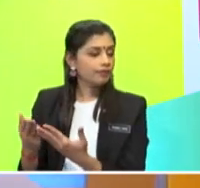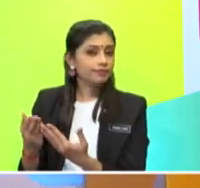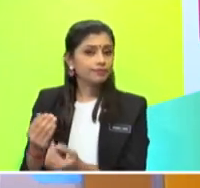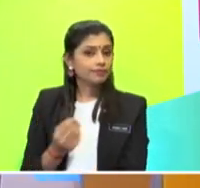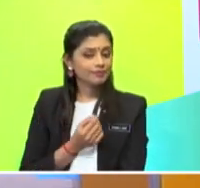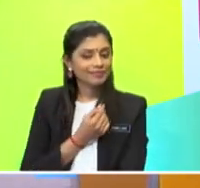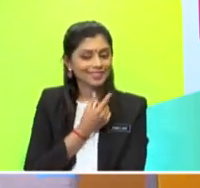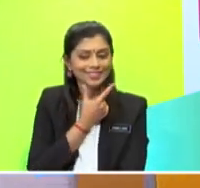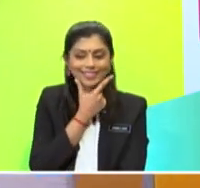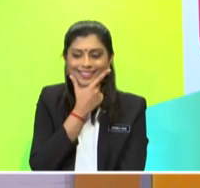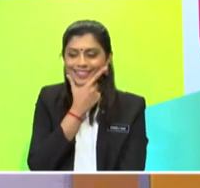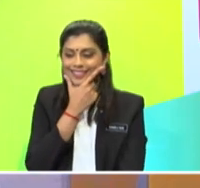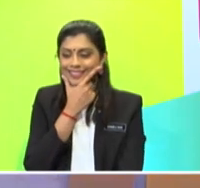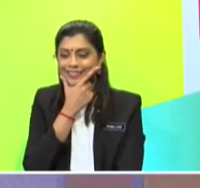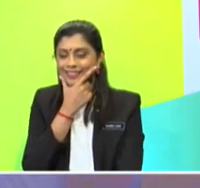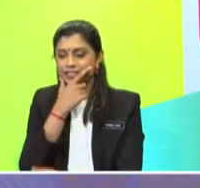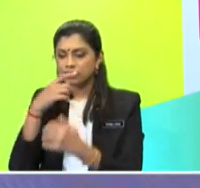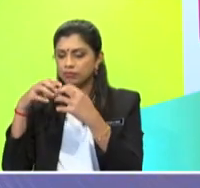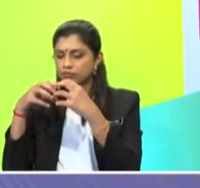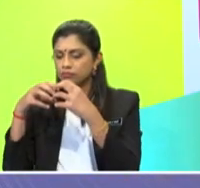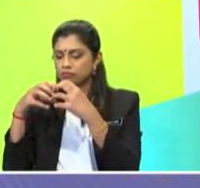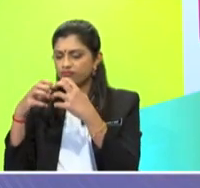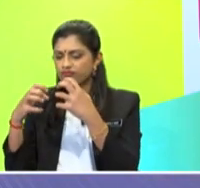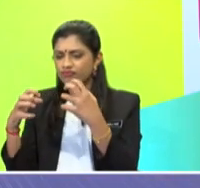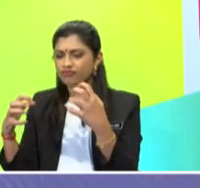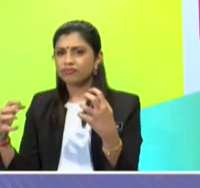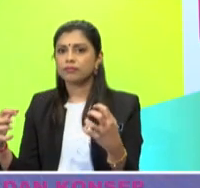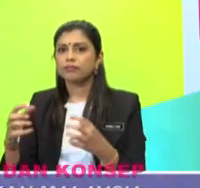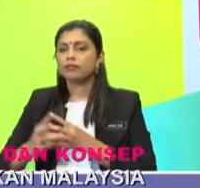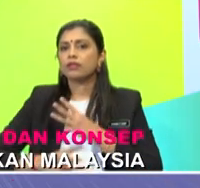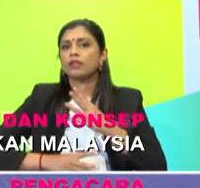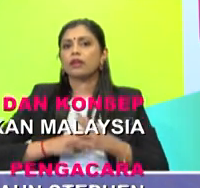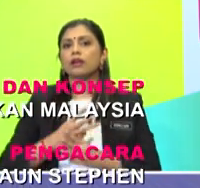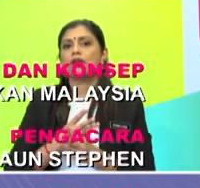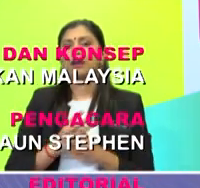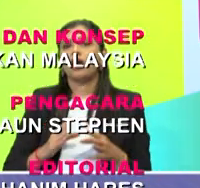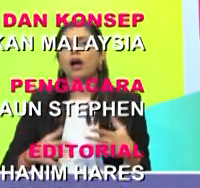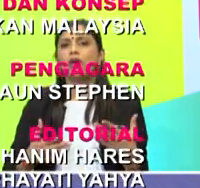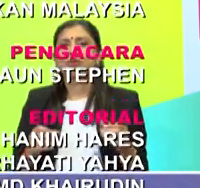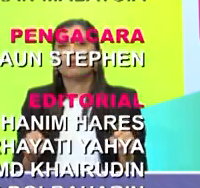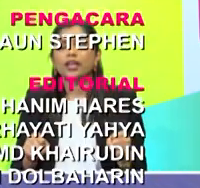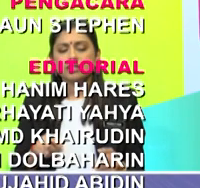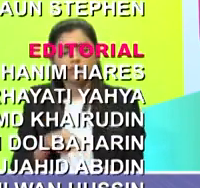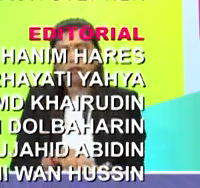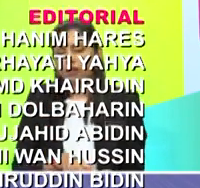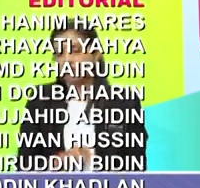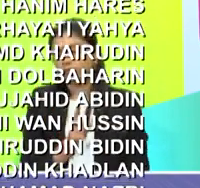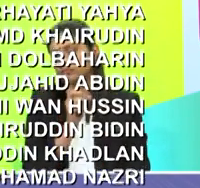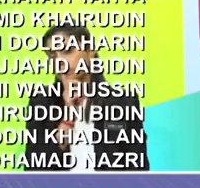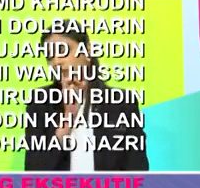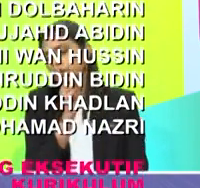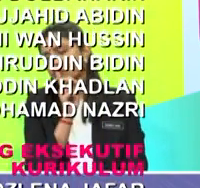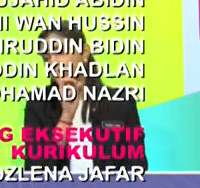while they're breaking down the world? How do you bear standing so still, so